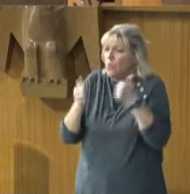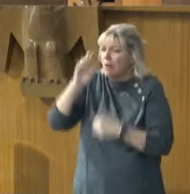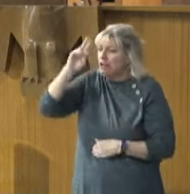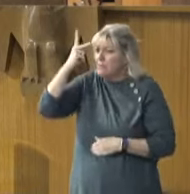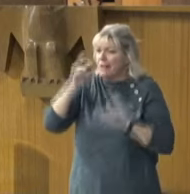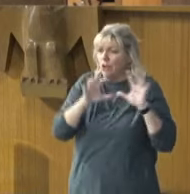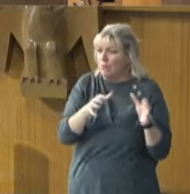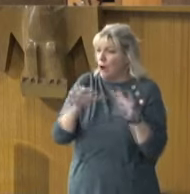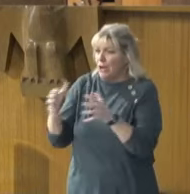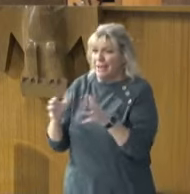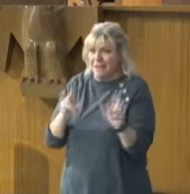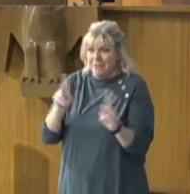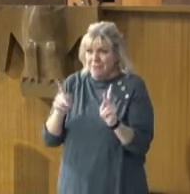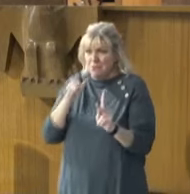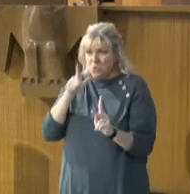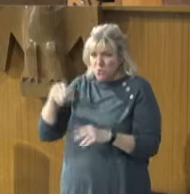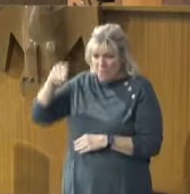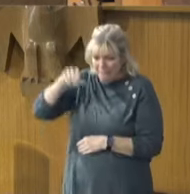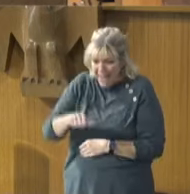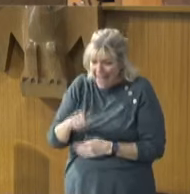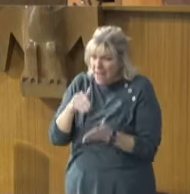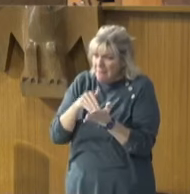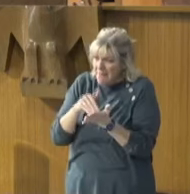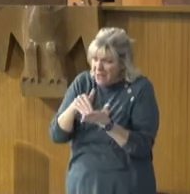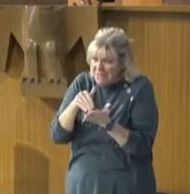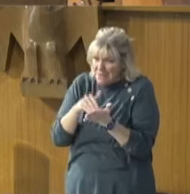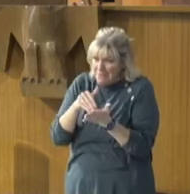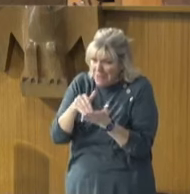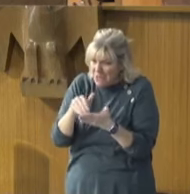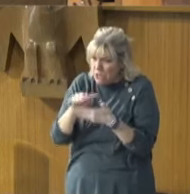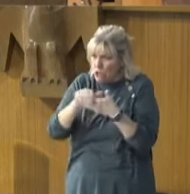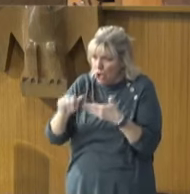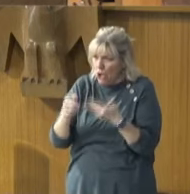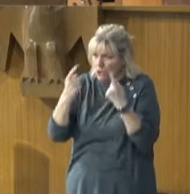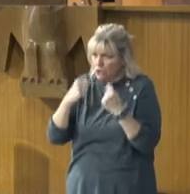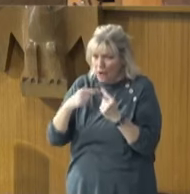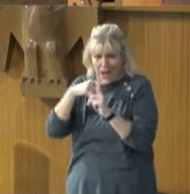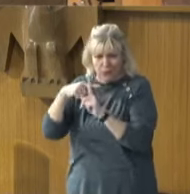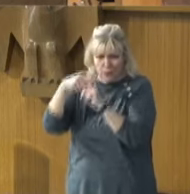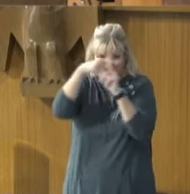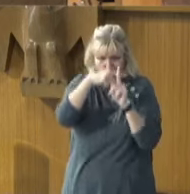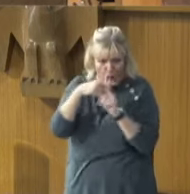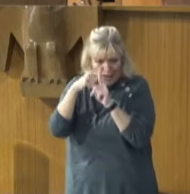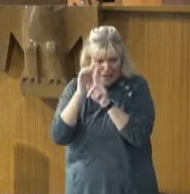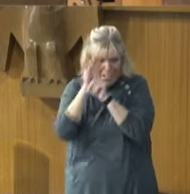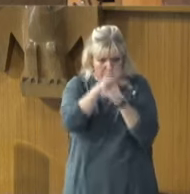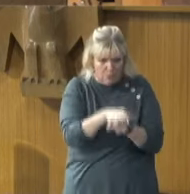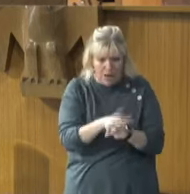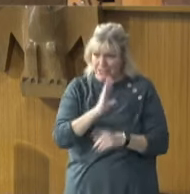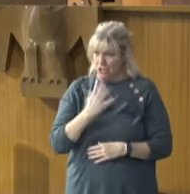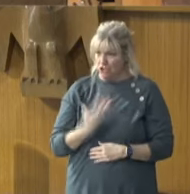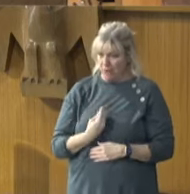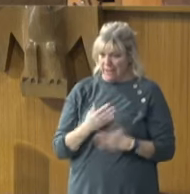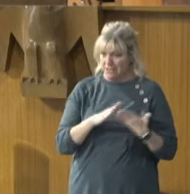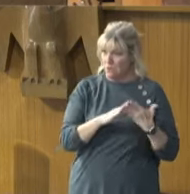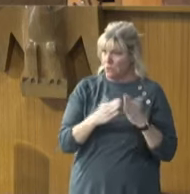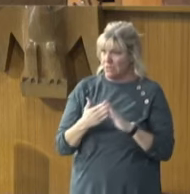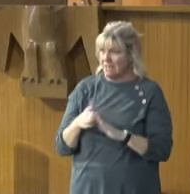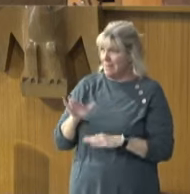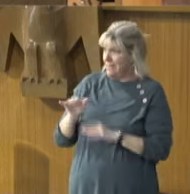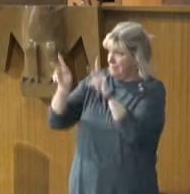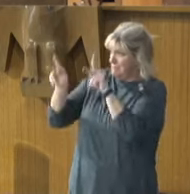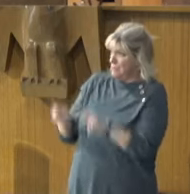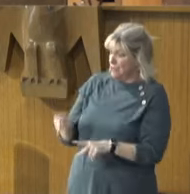millions of dollars to intentionally target and oppress the transgender community must be stopped.